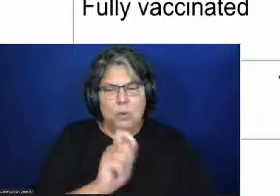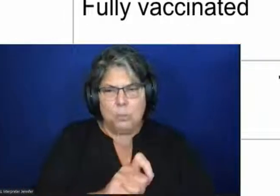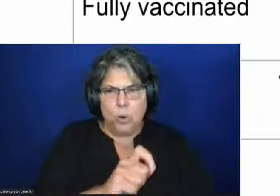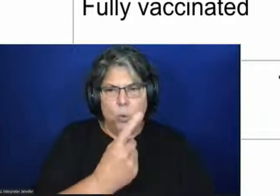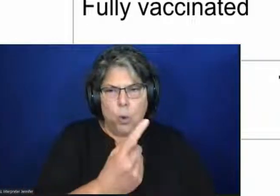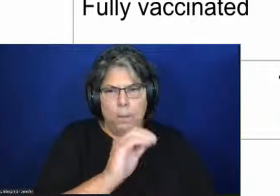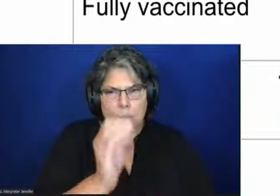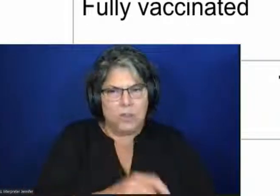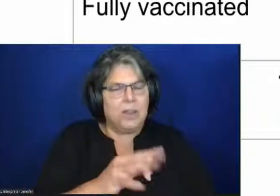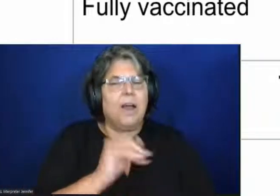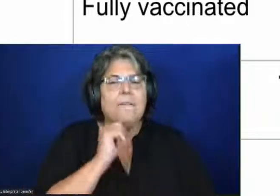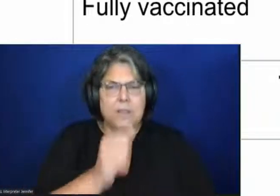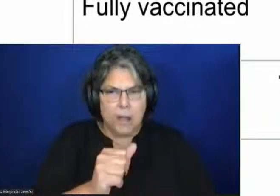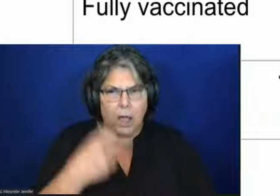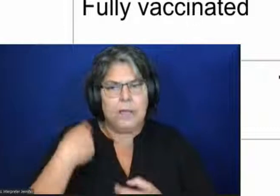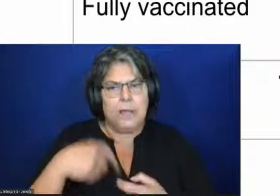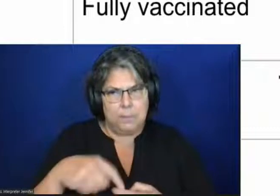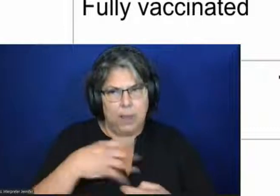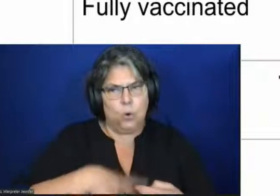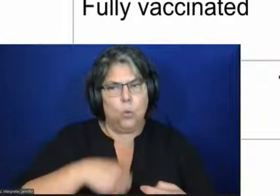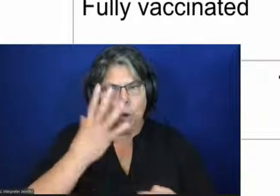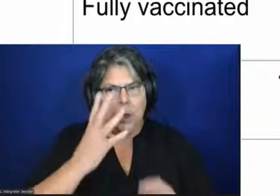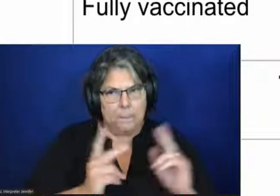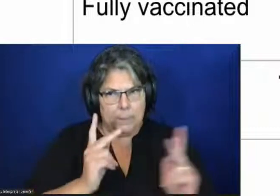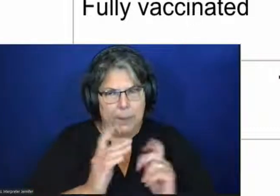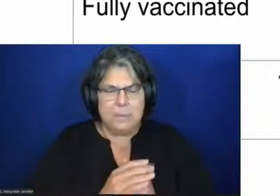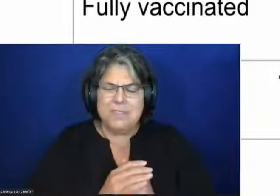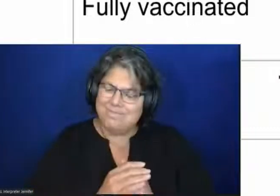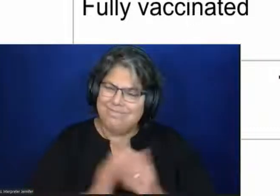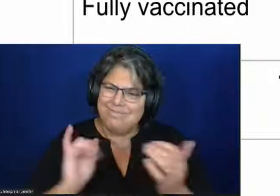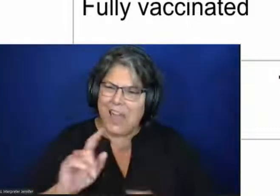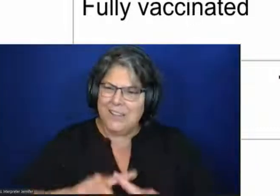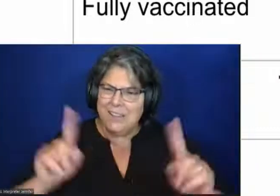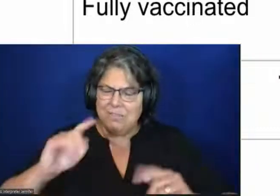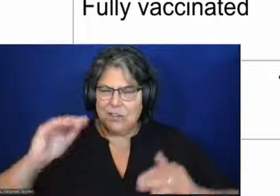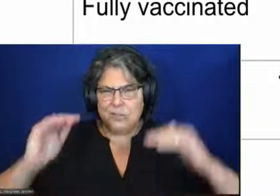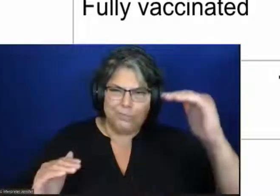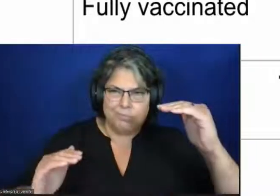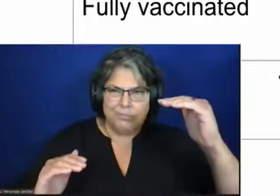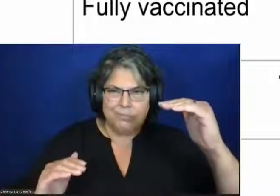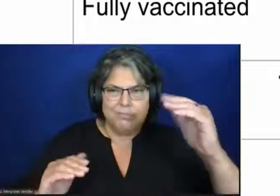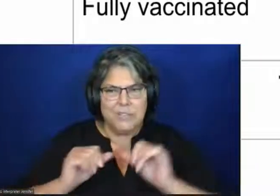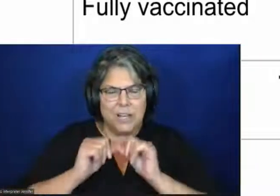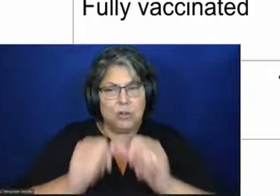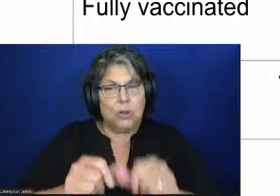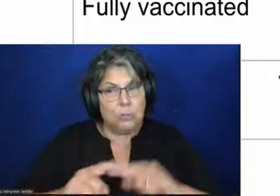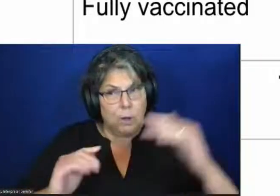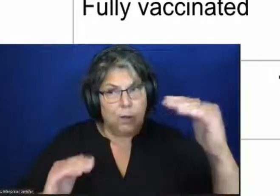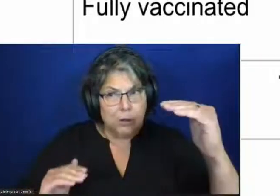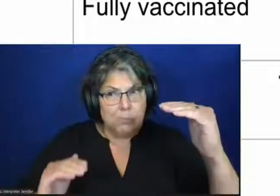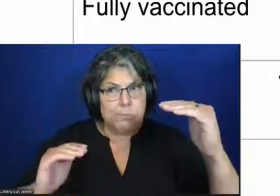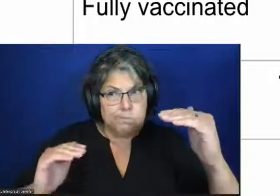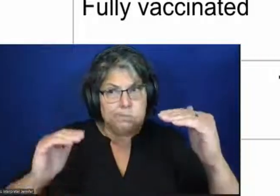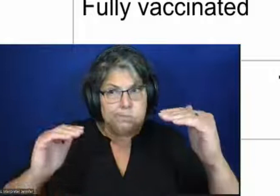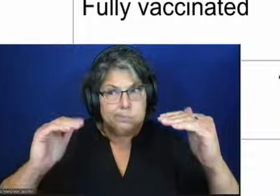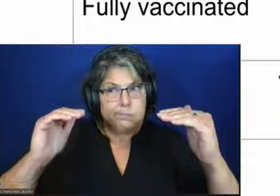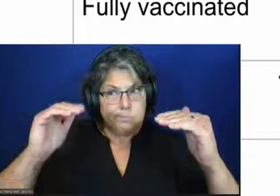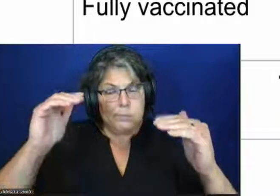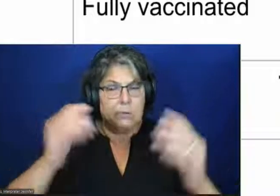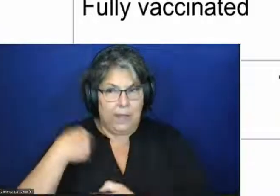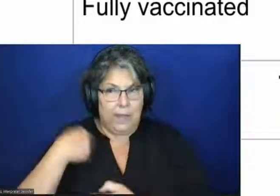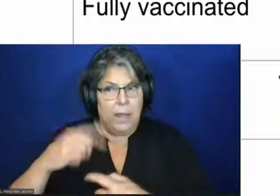of non-Hispanic whites. The disparity continues, but the Hispanic community is increasingly taking more